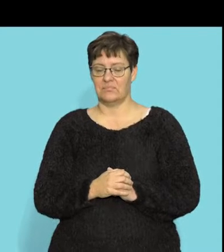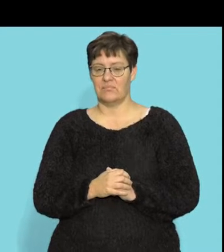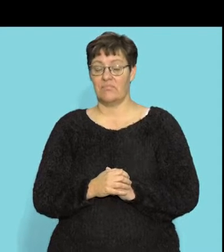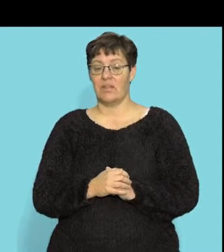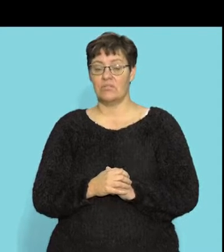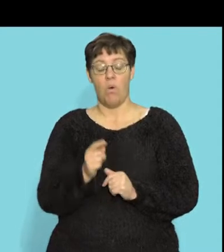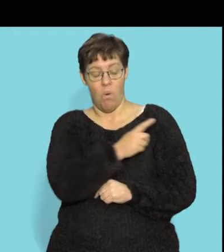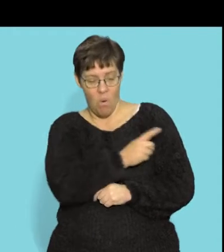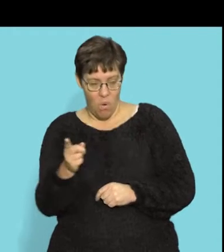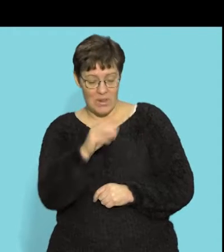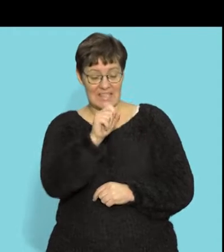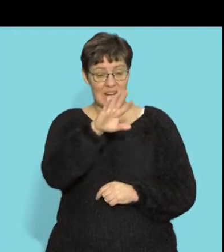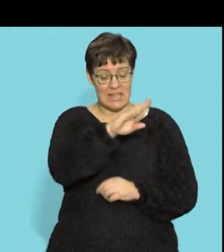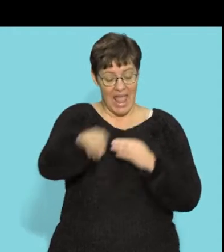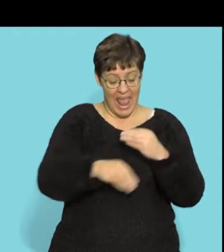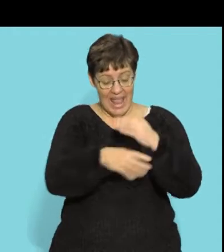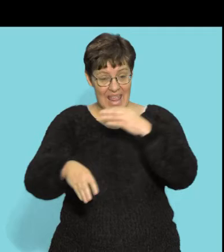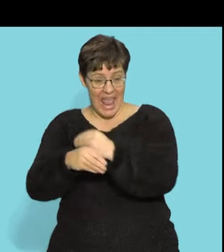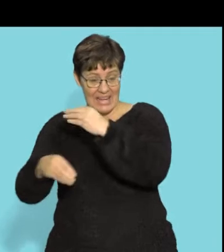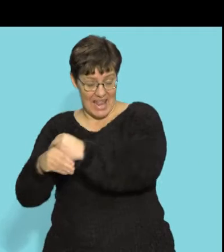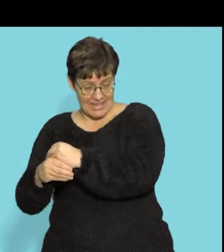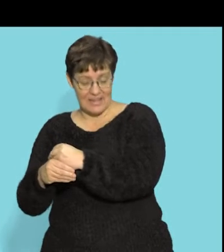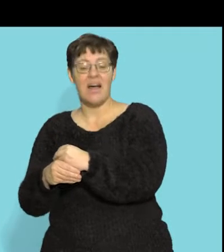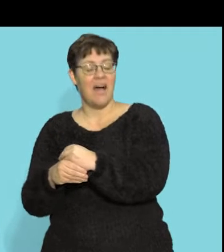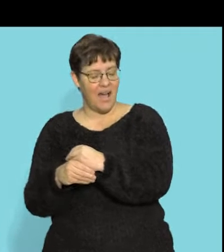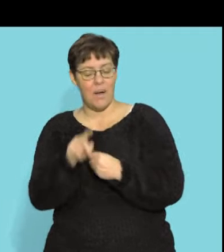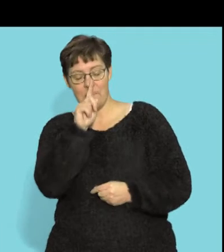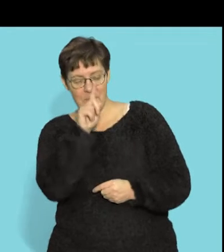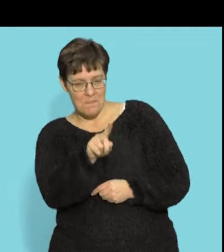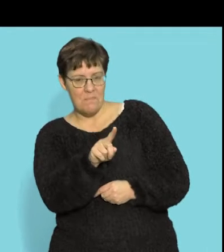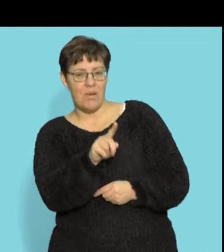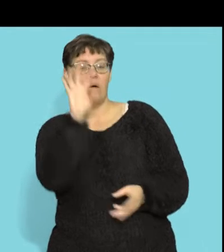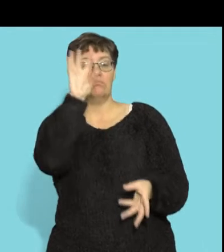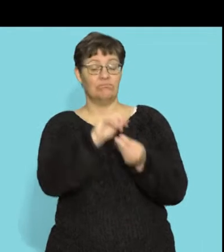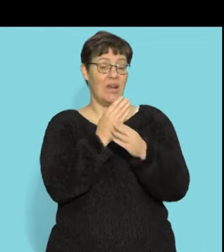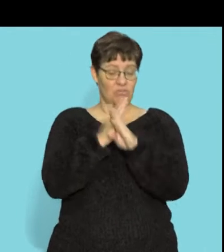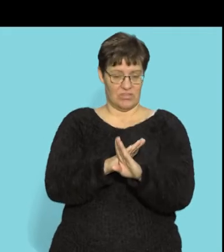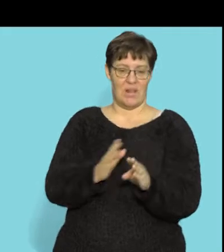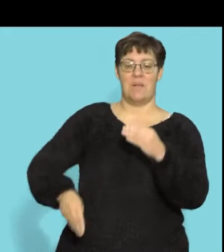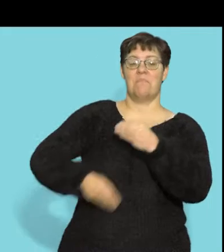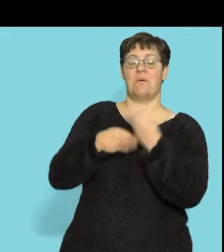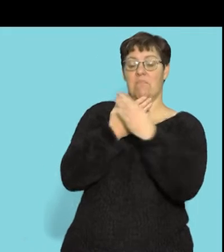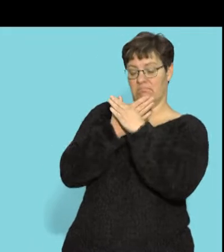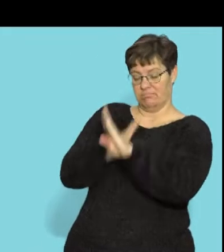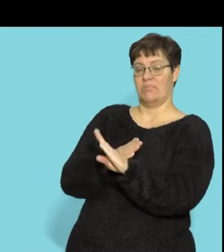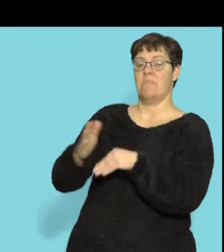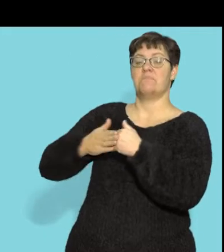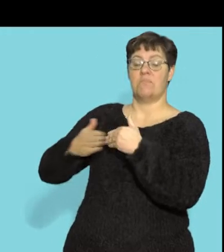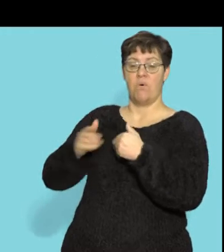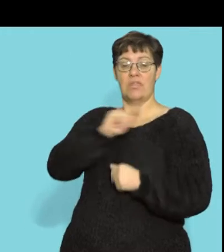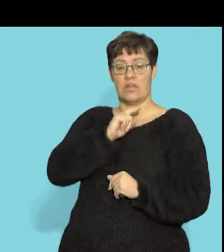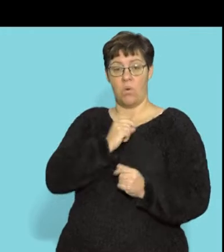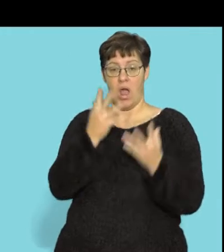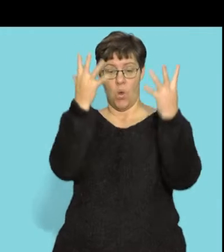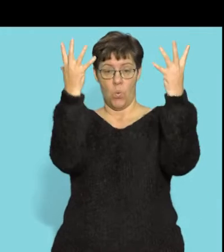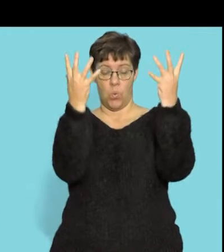Okay, so in series, as we add more identical bulbs in series, there is an increase in total resistance. Hence, there was a decrease